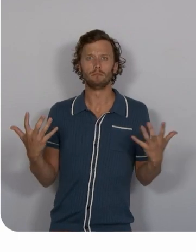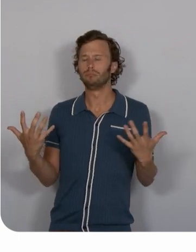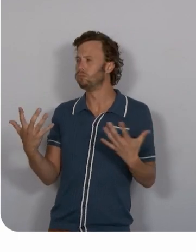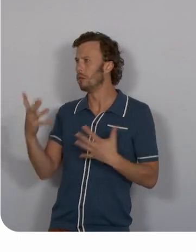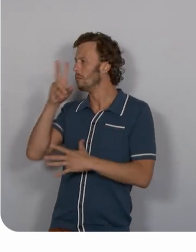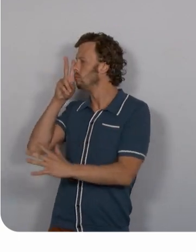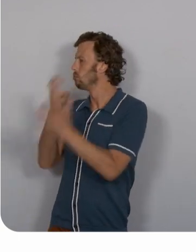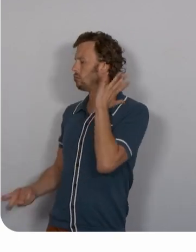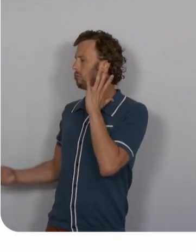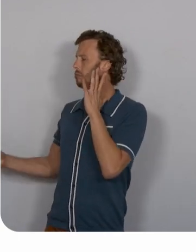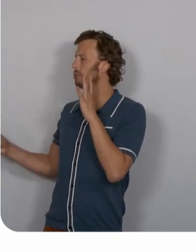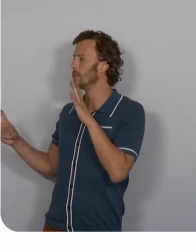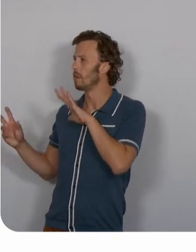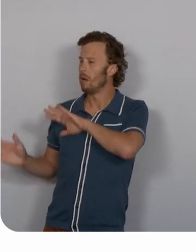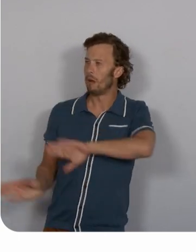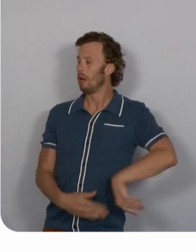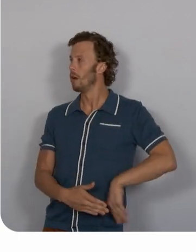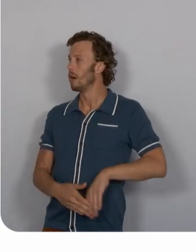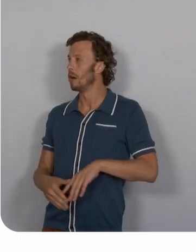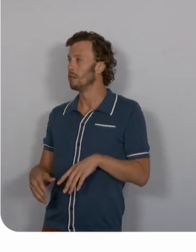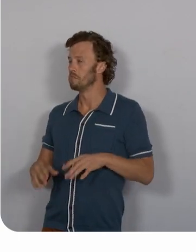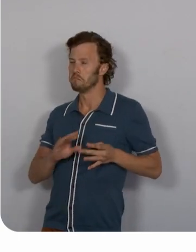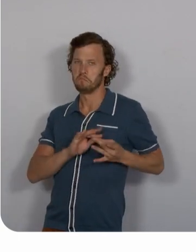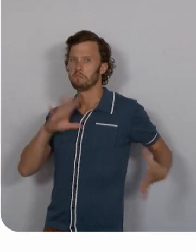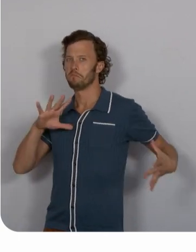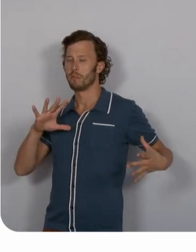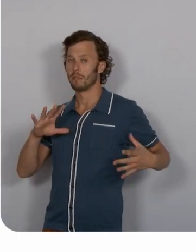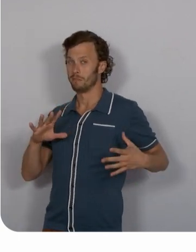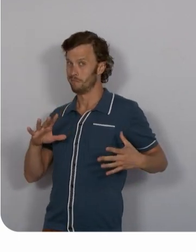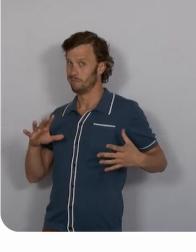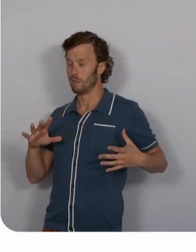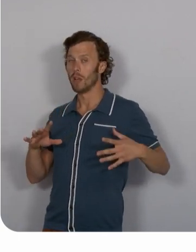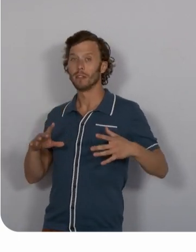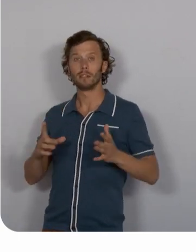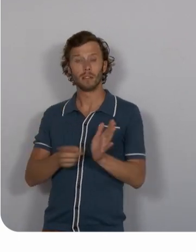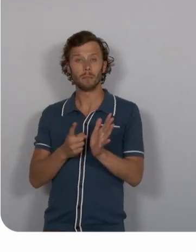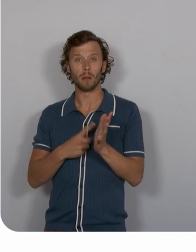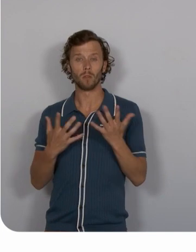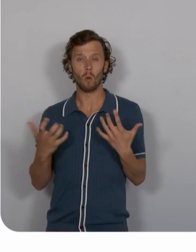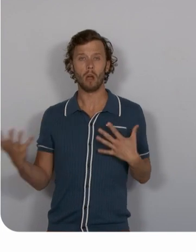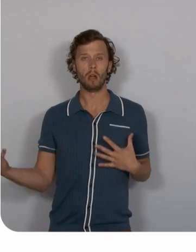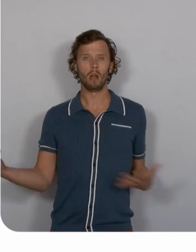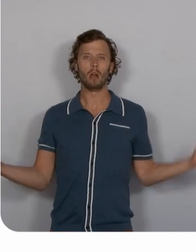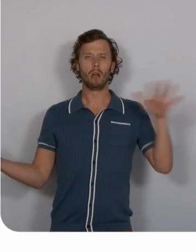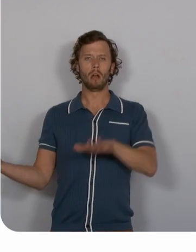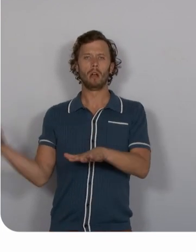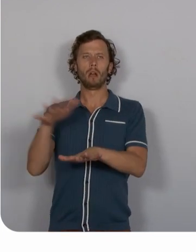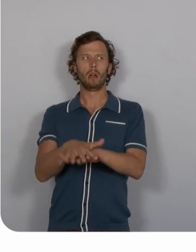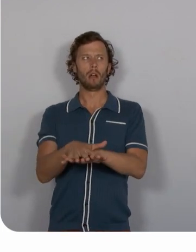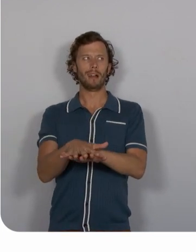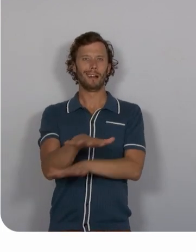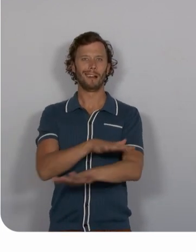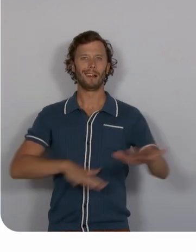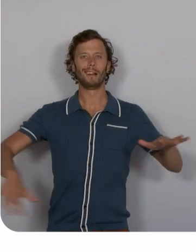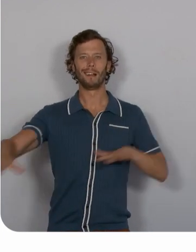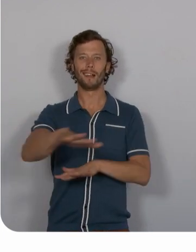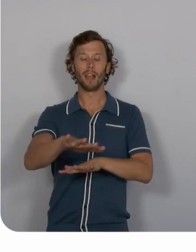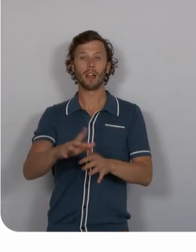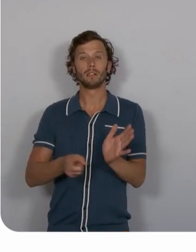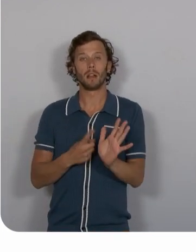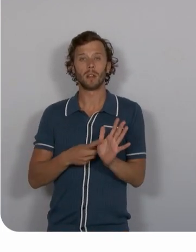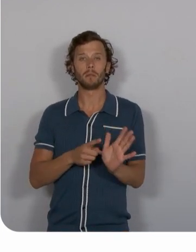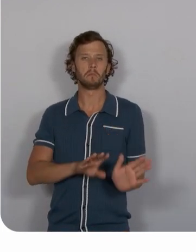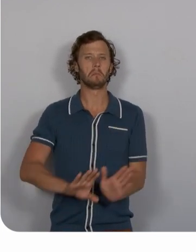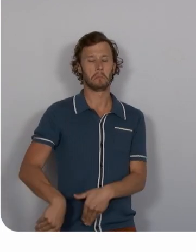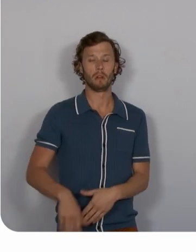you, augmented with digital objects. And sometimes it'll even be both at the same time. Games can now incorporate your